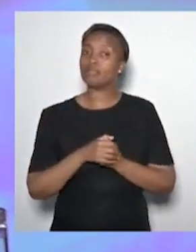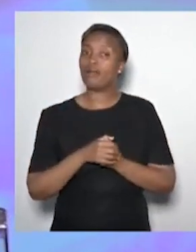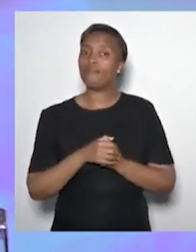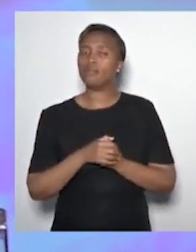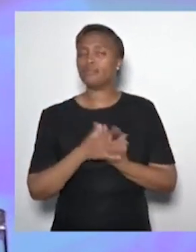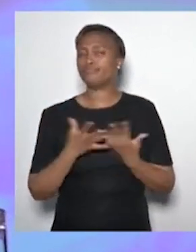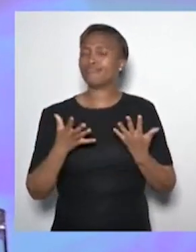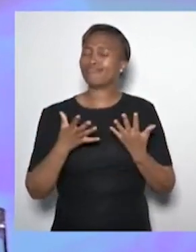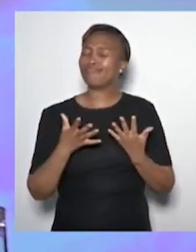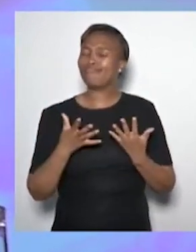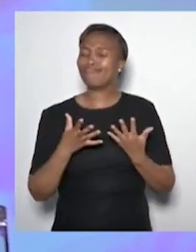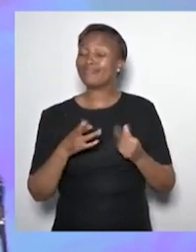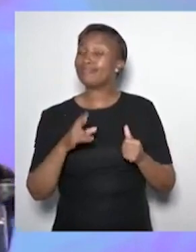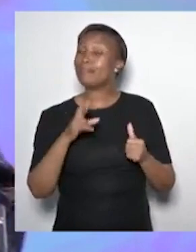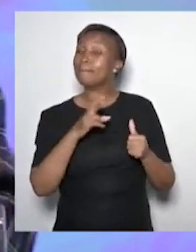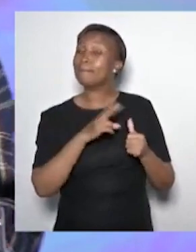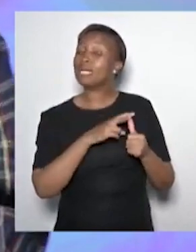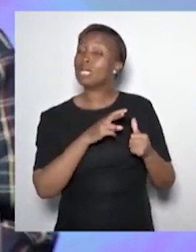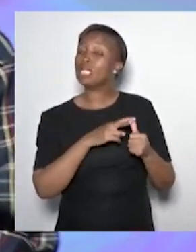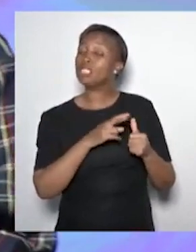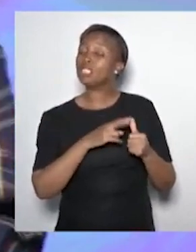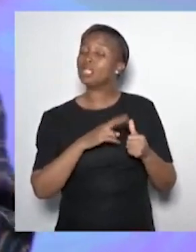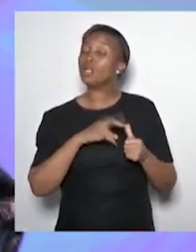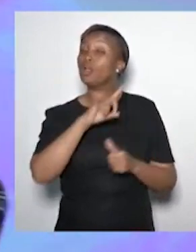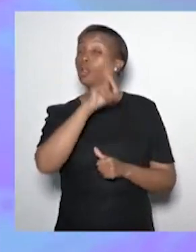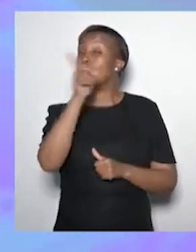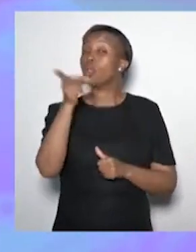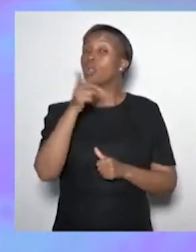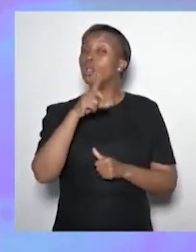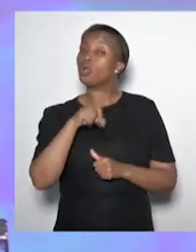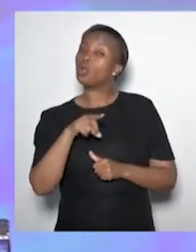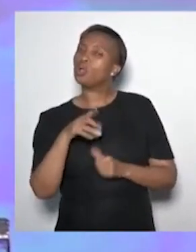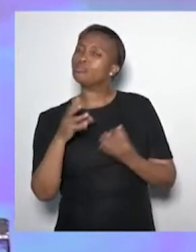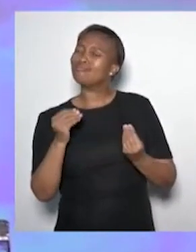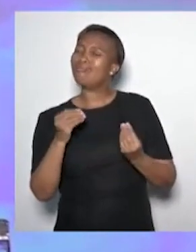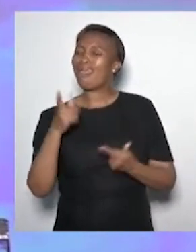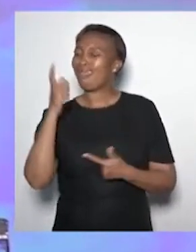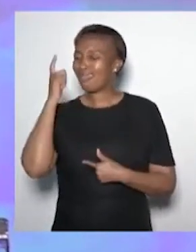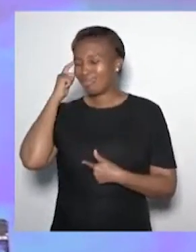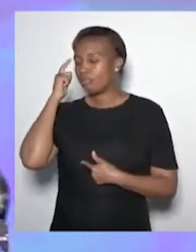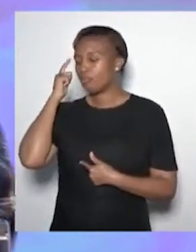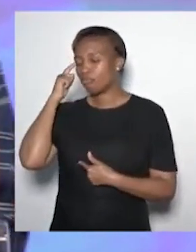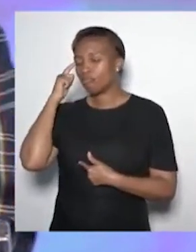by answering a question which I consider to be